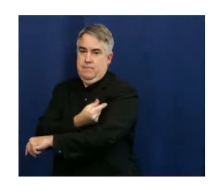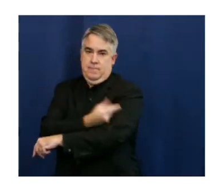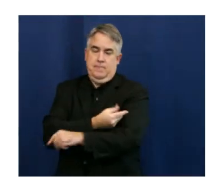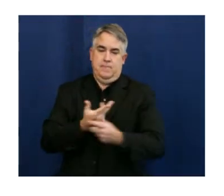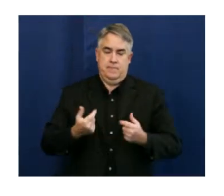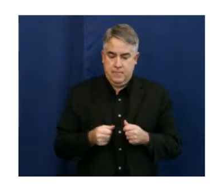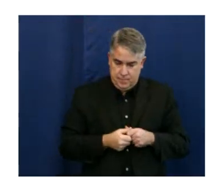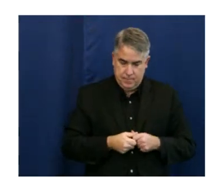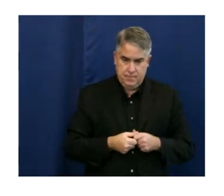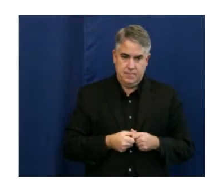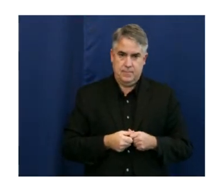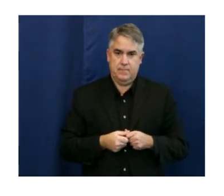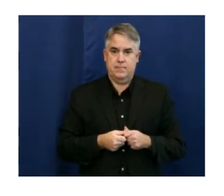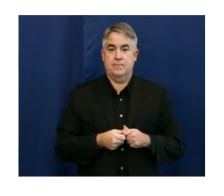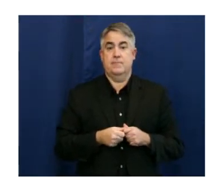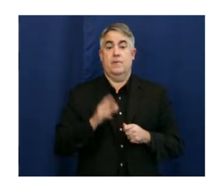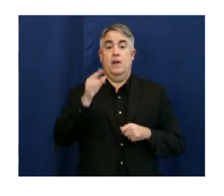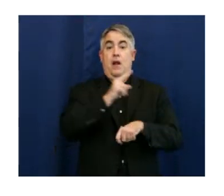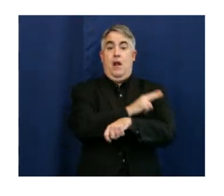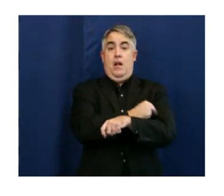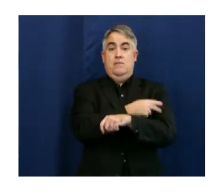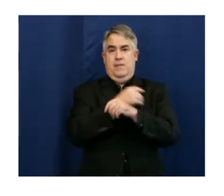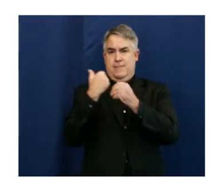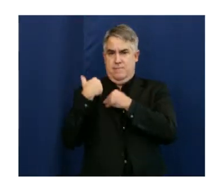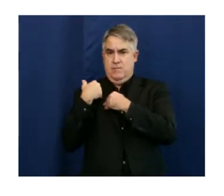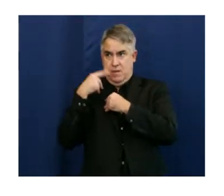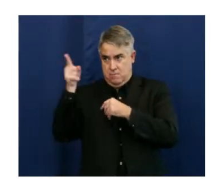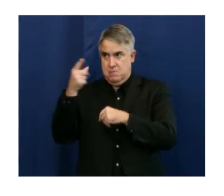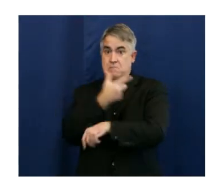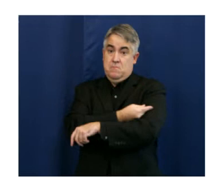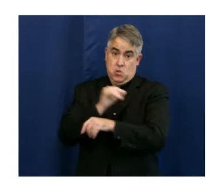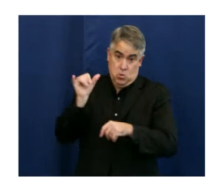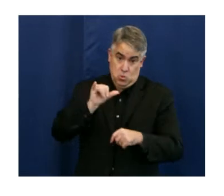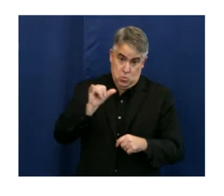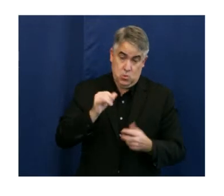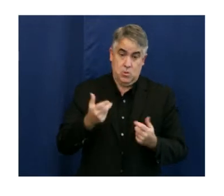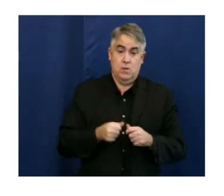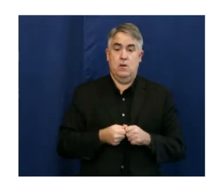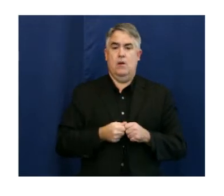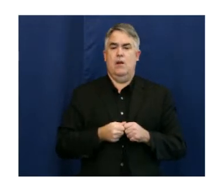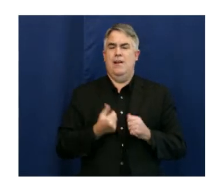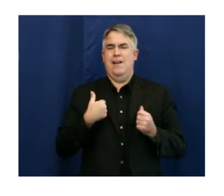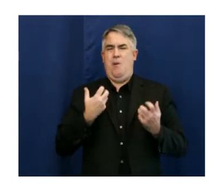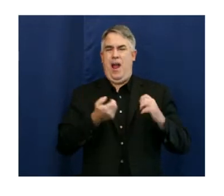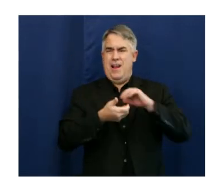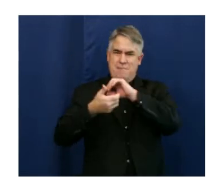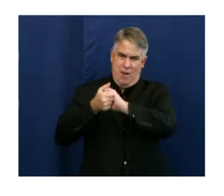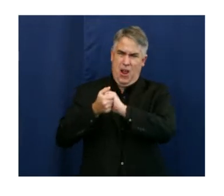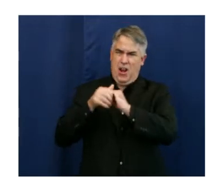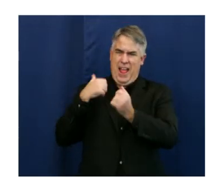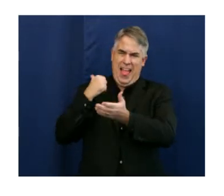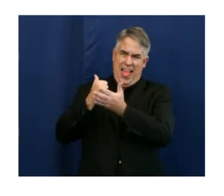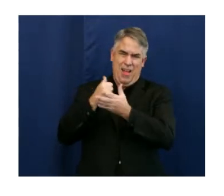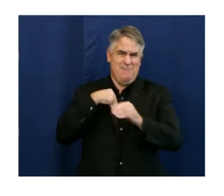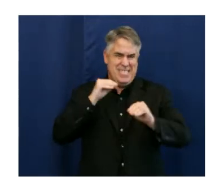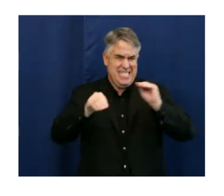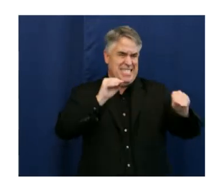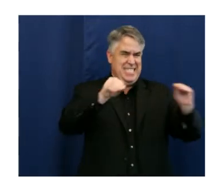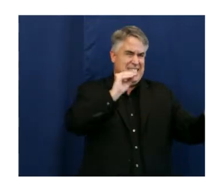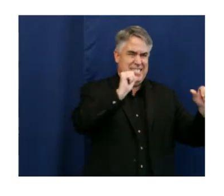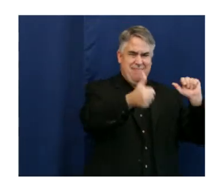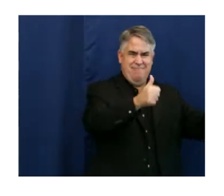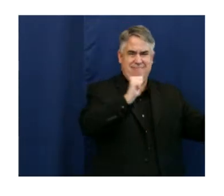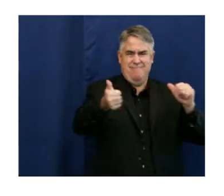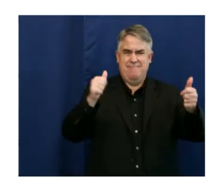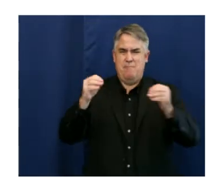doing their own vaccinations for folks inside their buildings, but we are working with them to build out pods. And we're willing to do